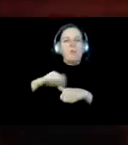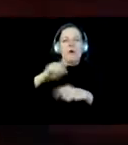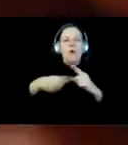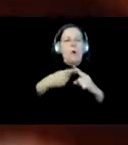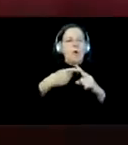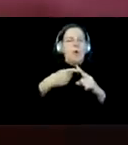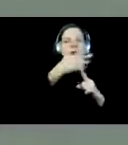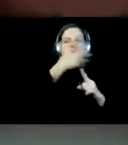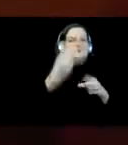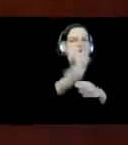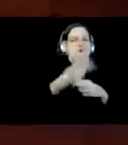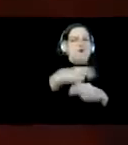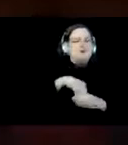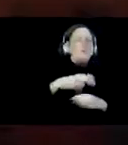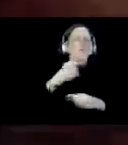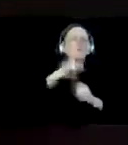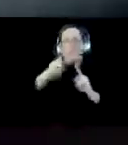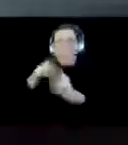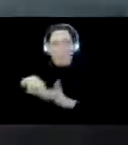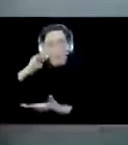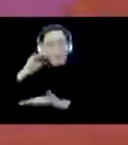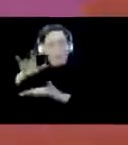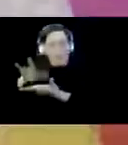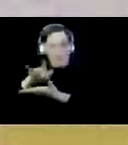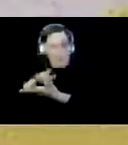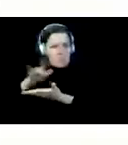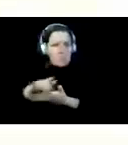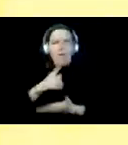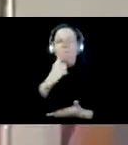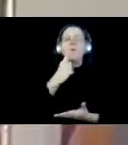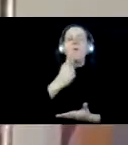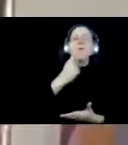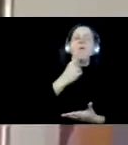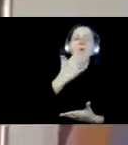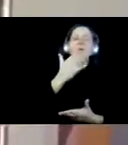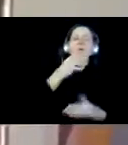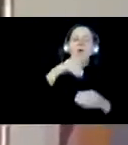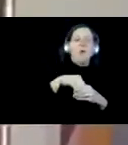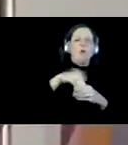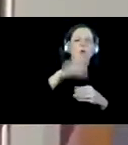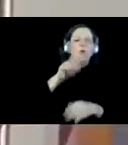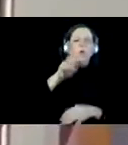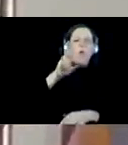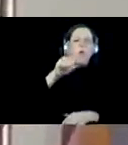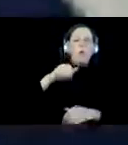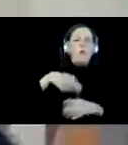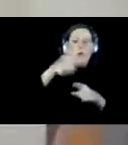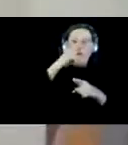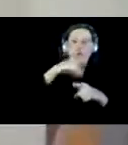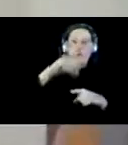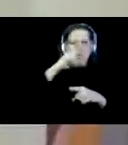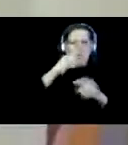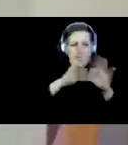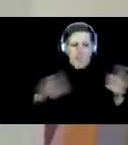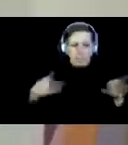swipe? red gold called Arius Arius in in Greek. Greek. And rose revolutions. Easier for the Ukraine was West to orange, digest. pink, lemon, or tulip. In